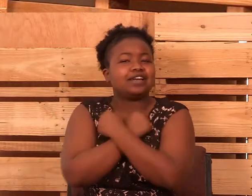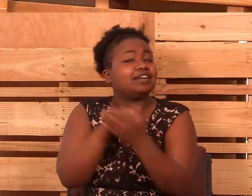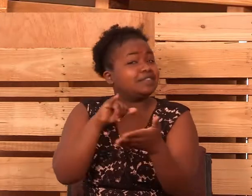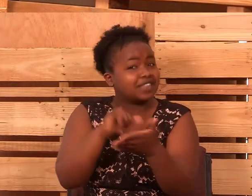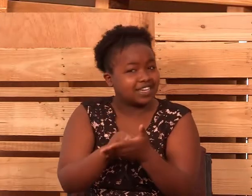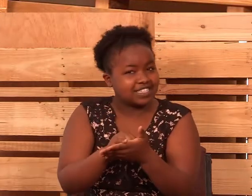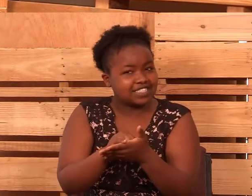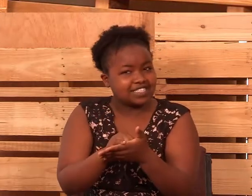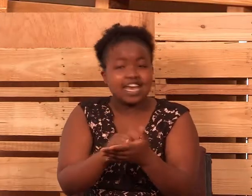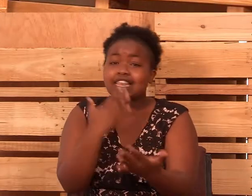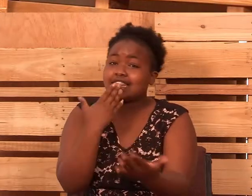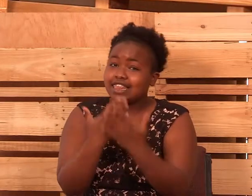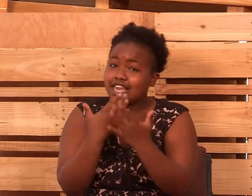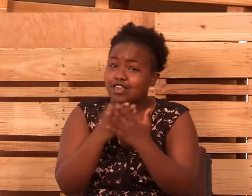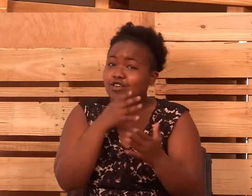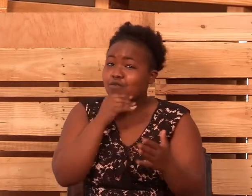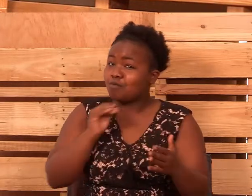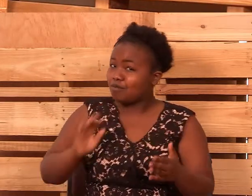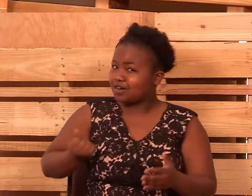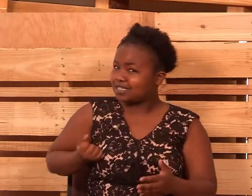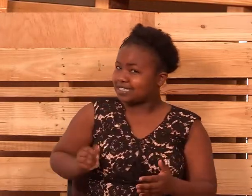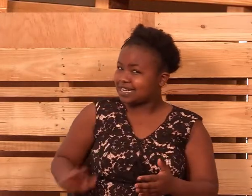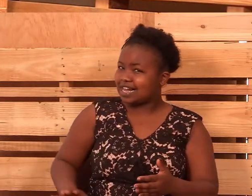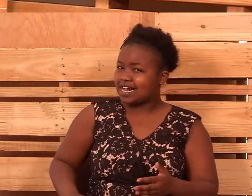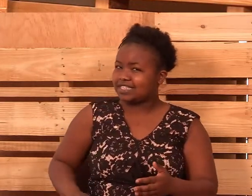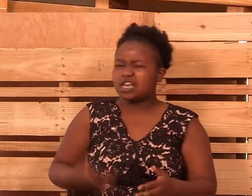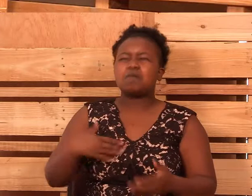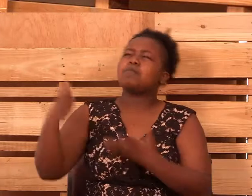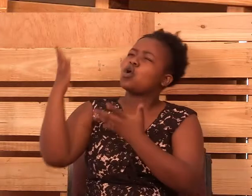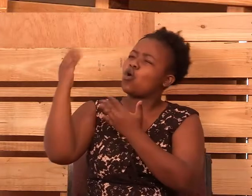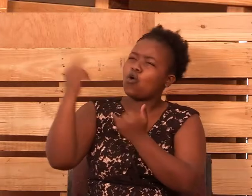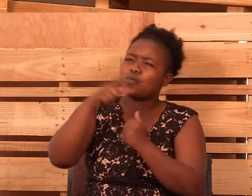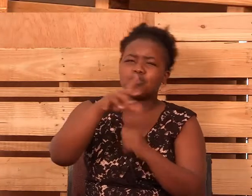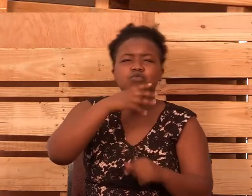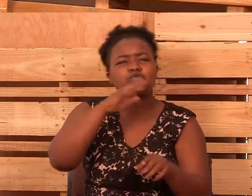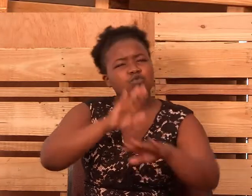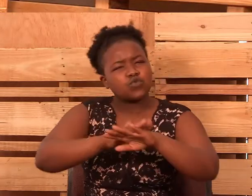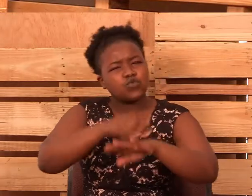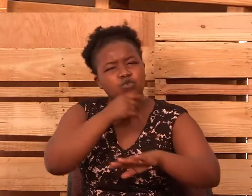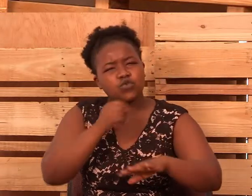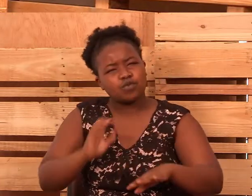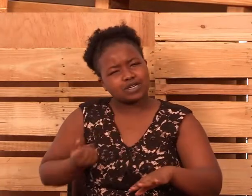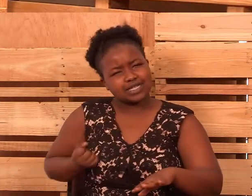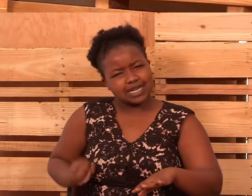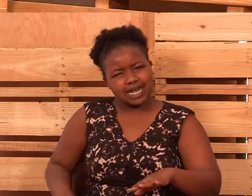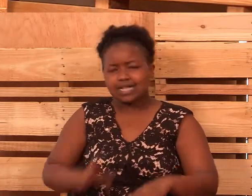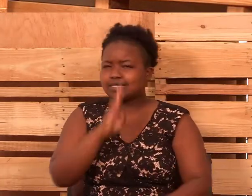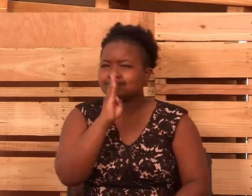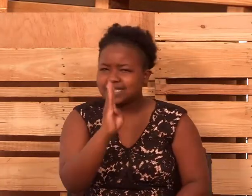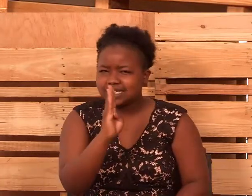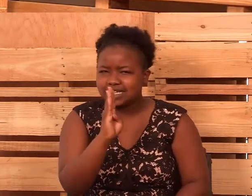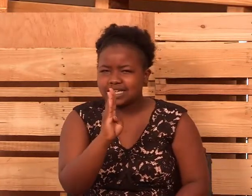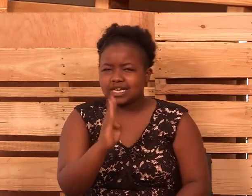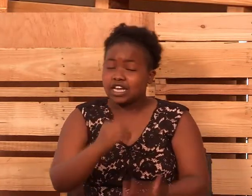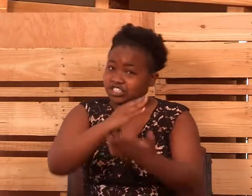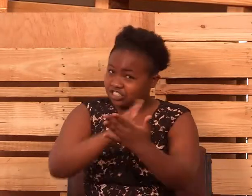So, thank you, boys and girls. I hope you're going to be good boys, sharing what you have.